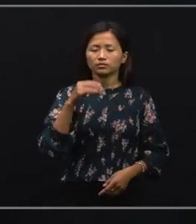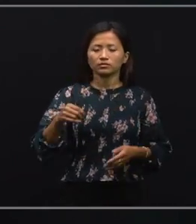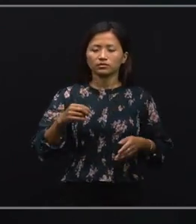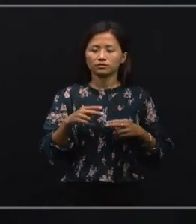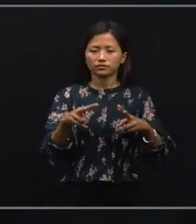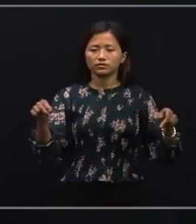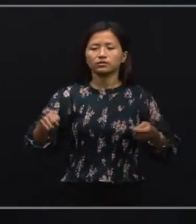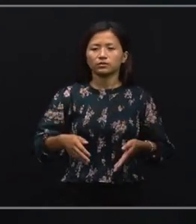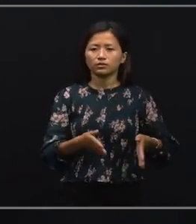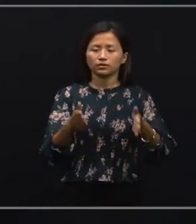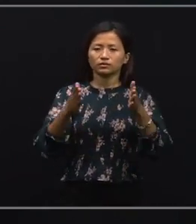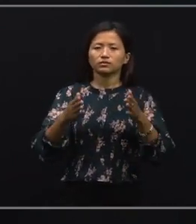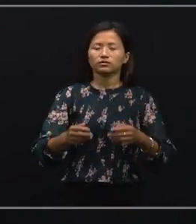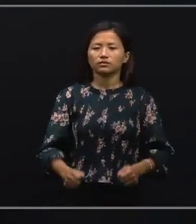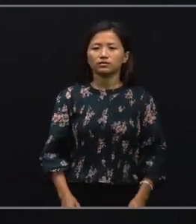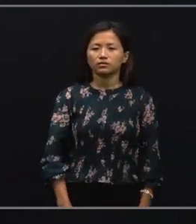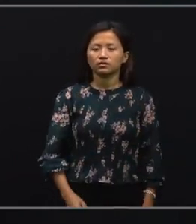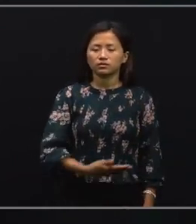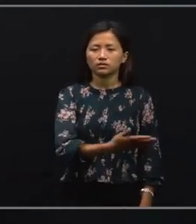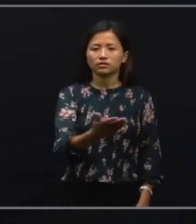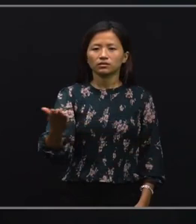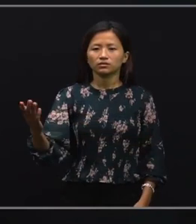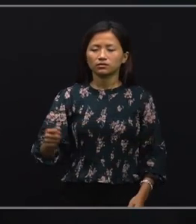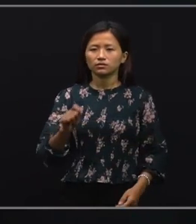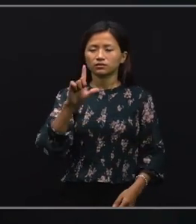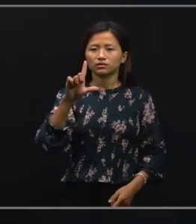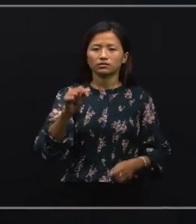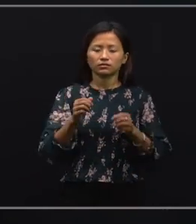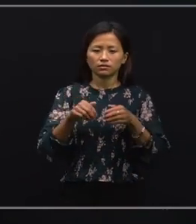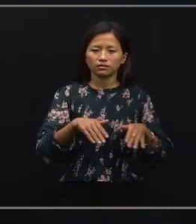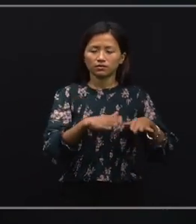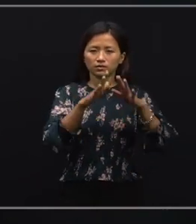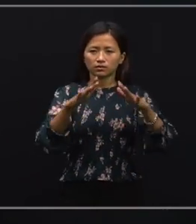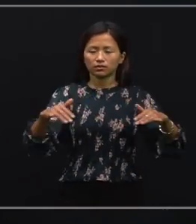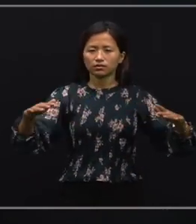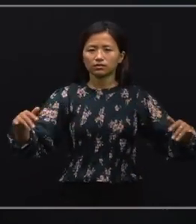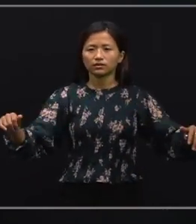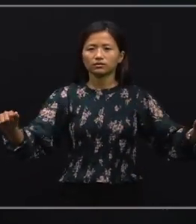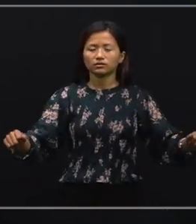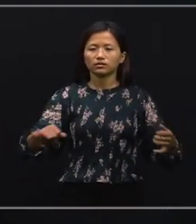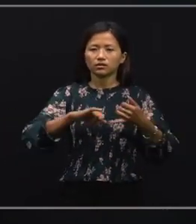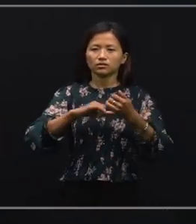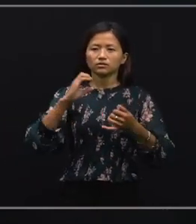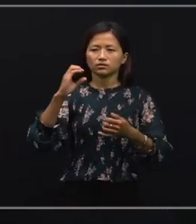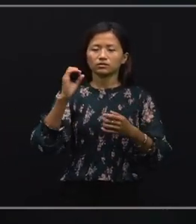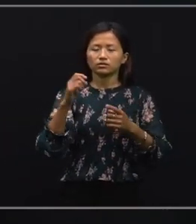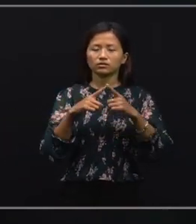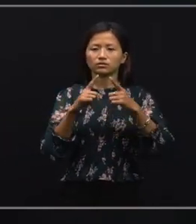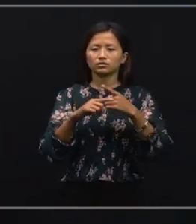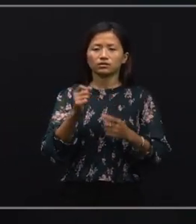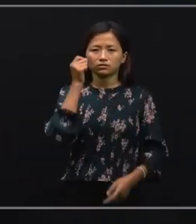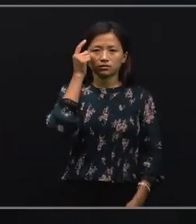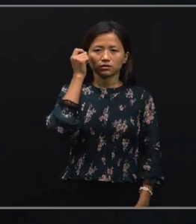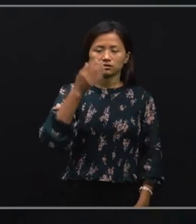different ways, but I would like you to pronounce it that way. There was a lake, because in Scotland, I